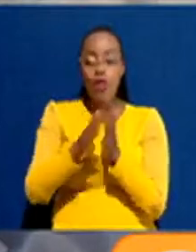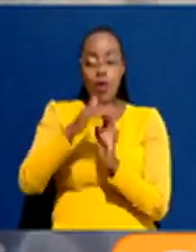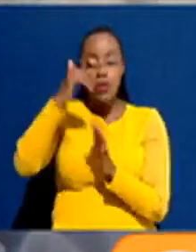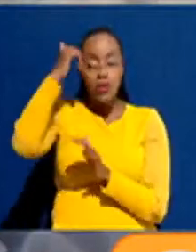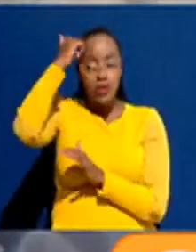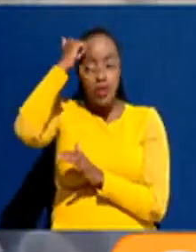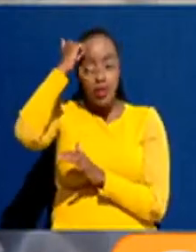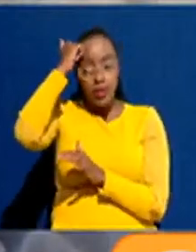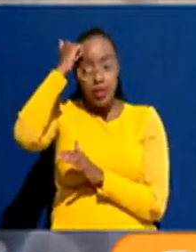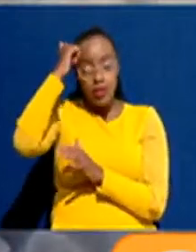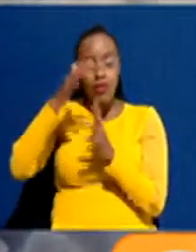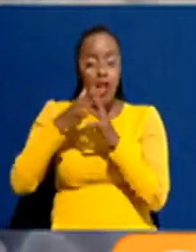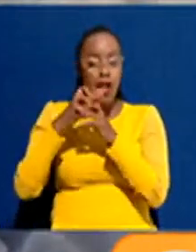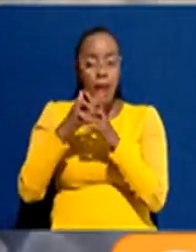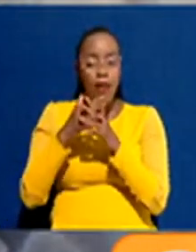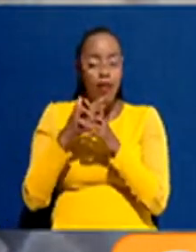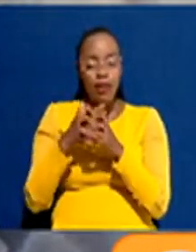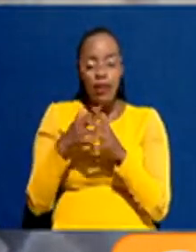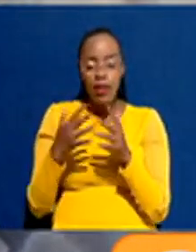studying American history.